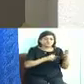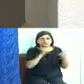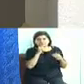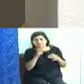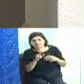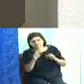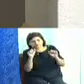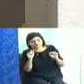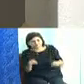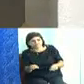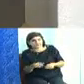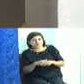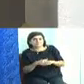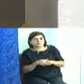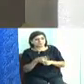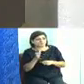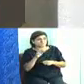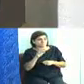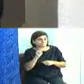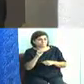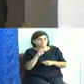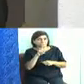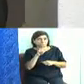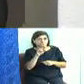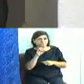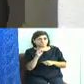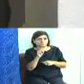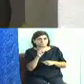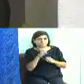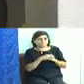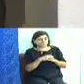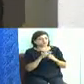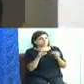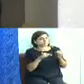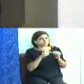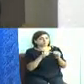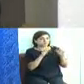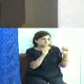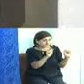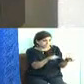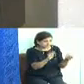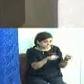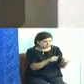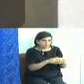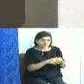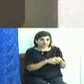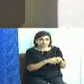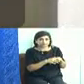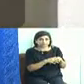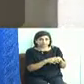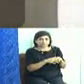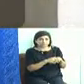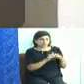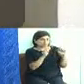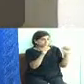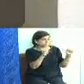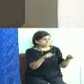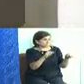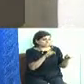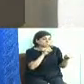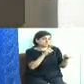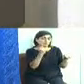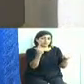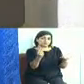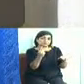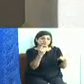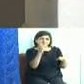possible. Parables are about potential. And potential is one of